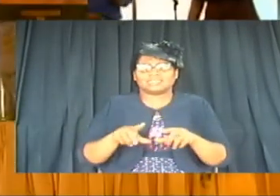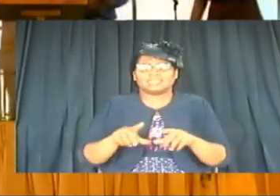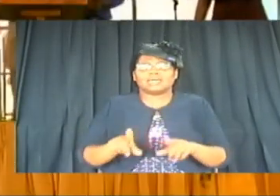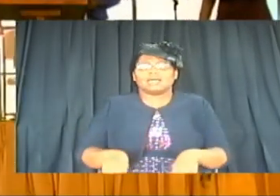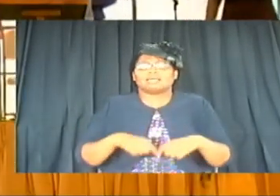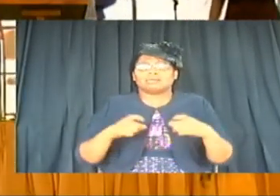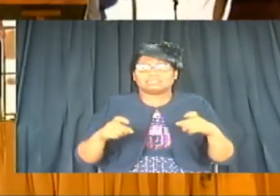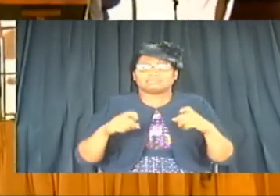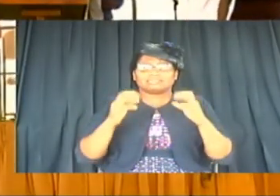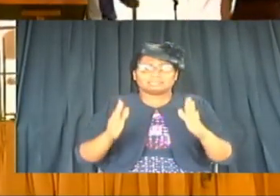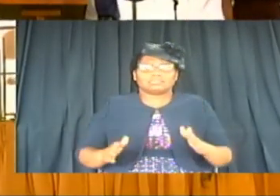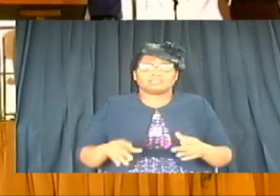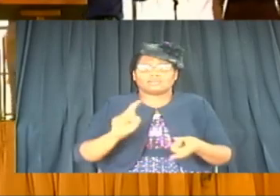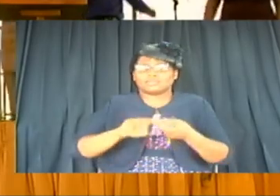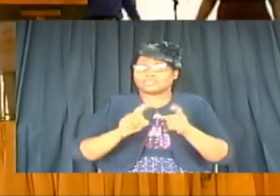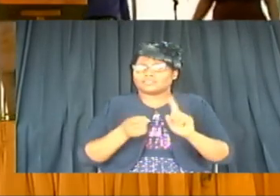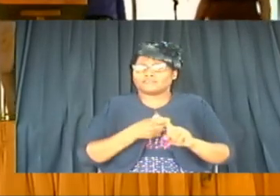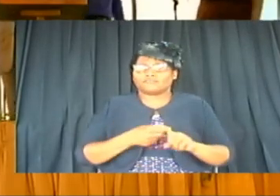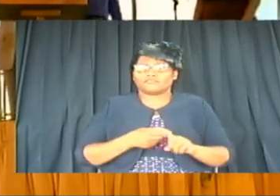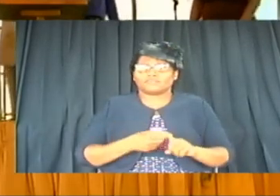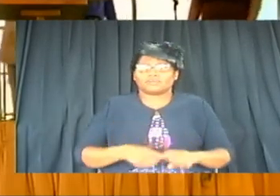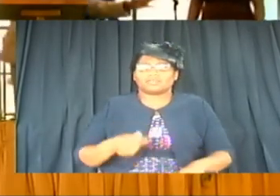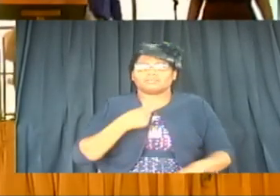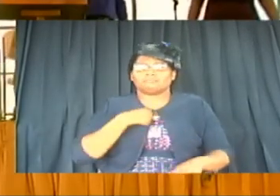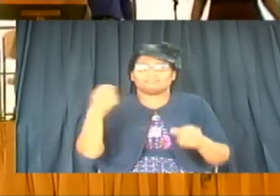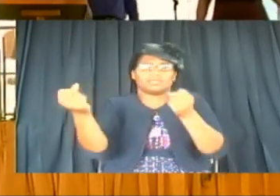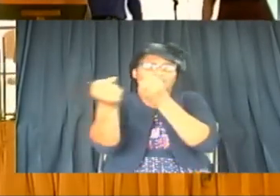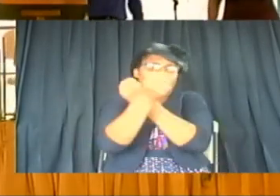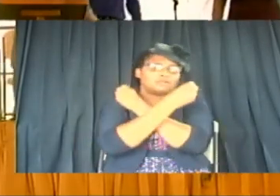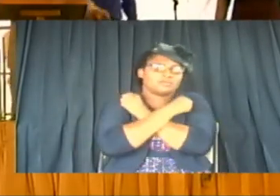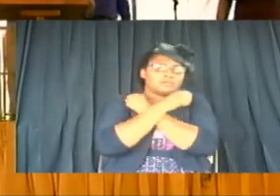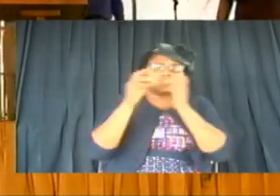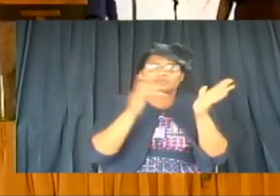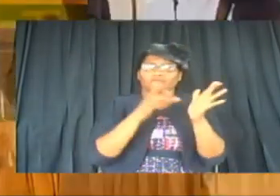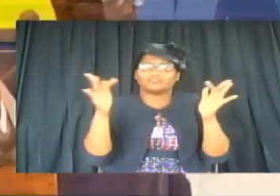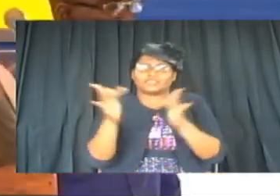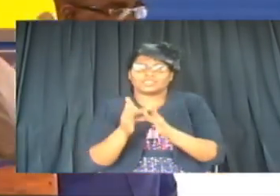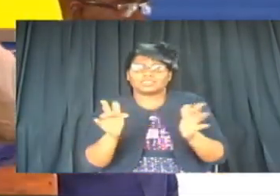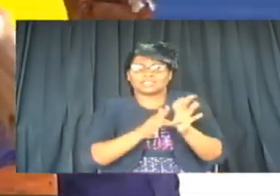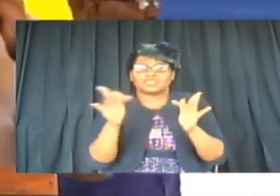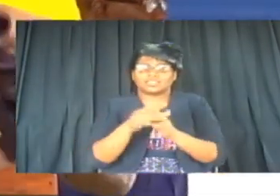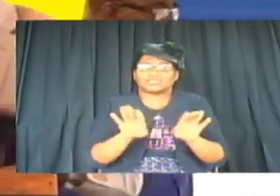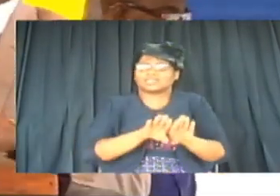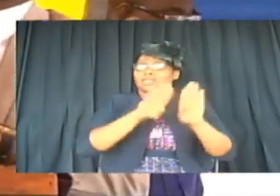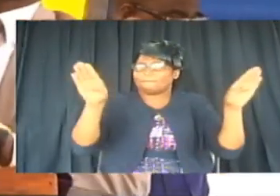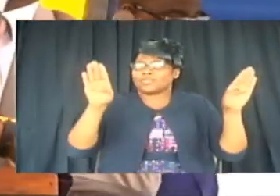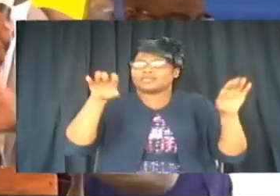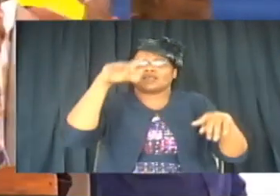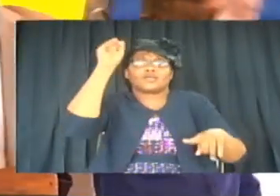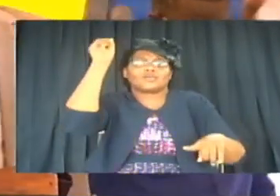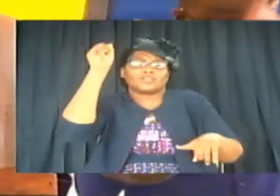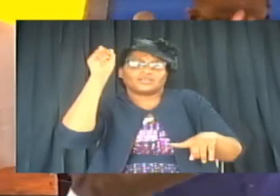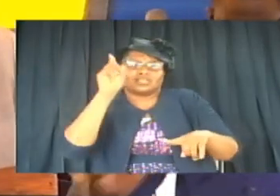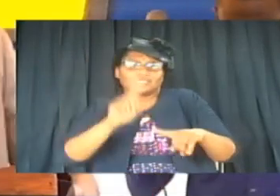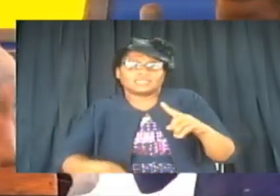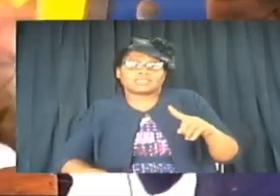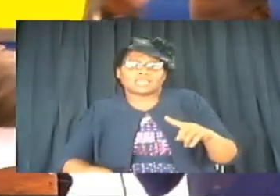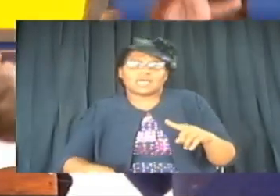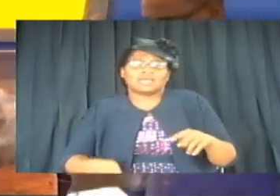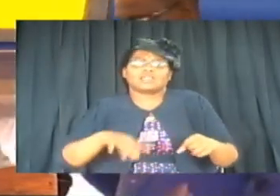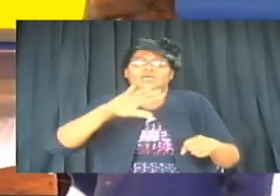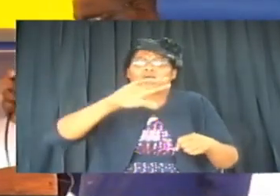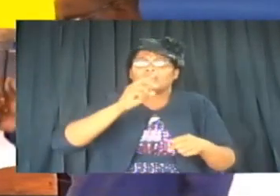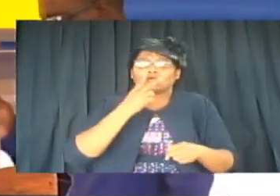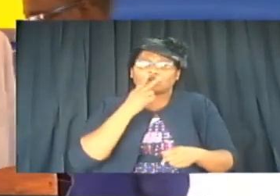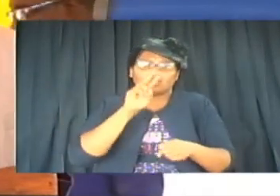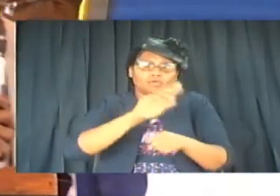love Jesus. I love the fact that Jesus is bigger than Corona. I love the fact that Jesus is bigger than every pandemic that has ever come